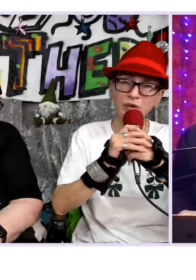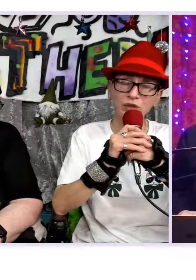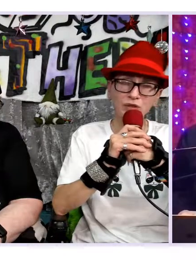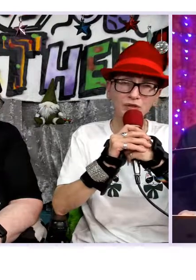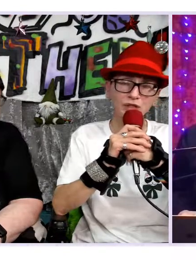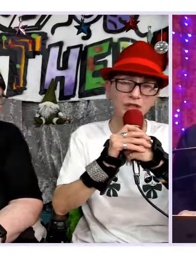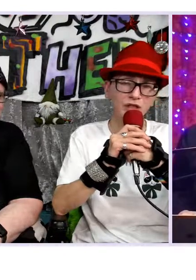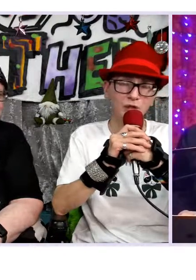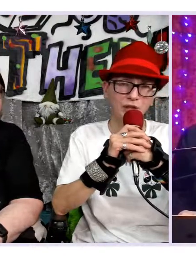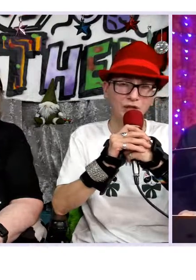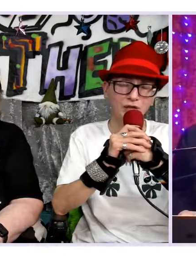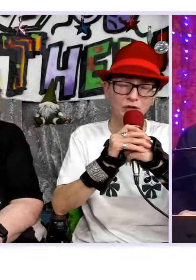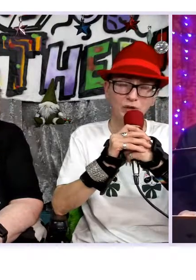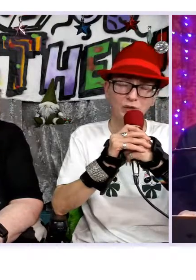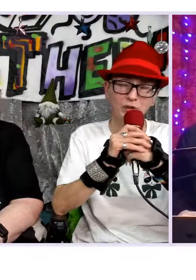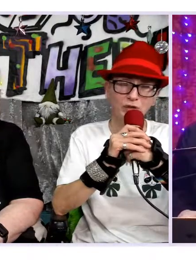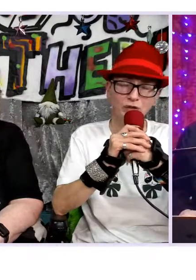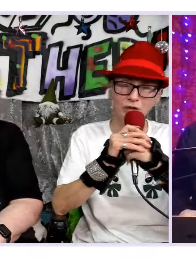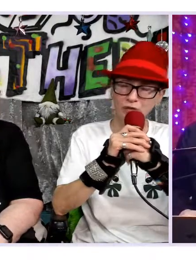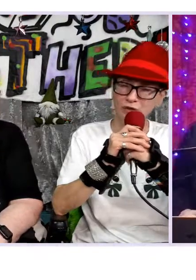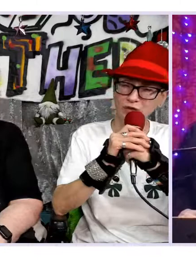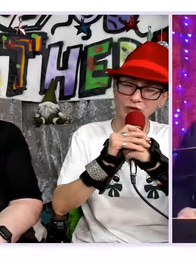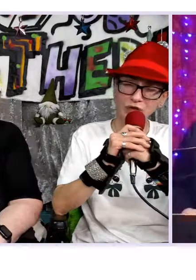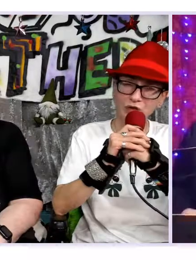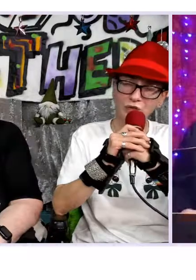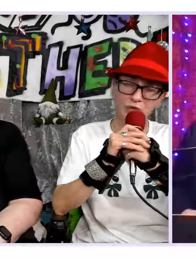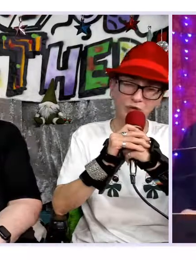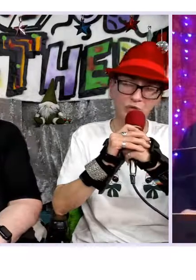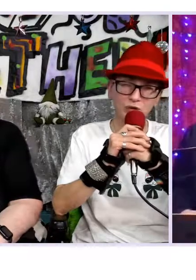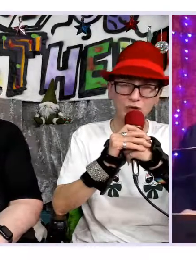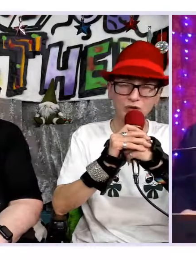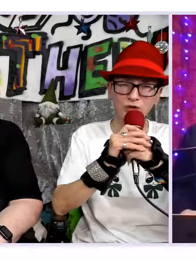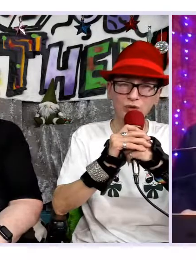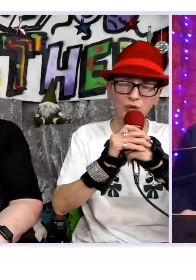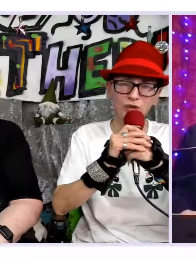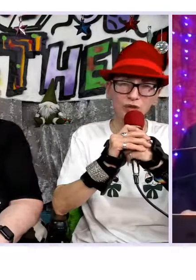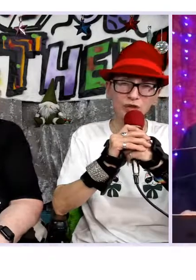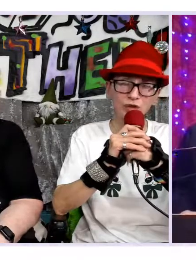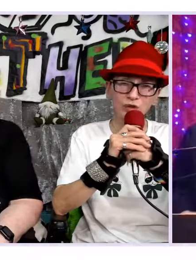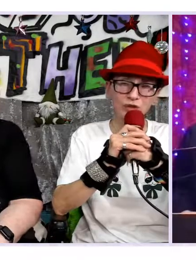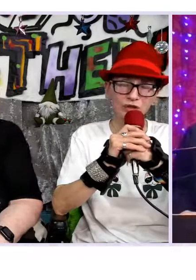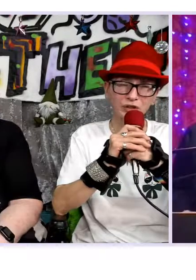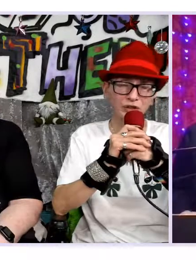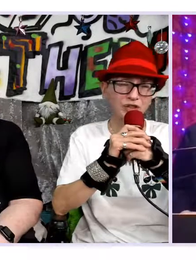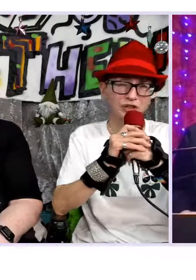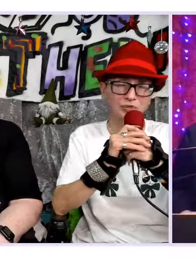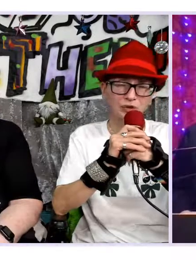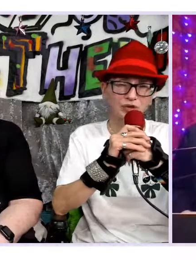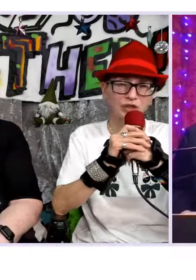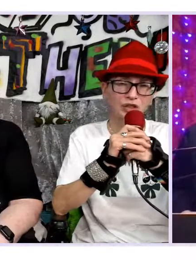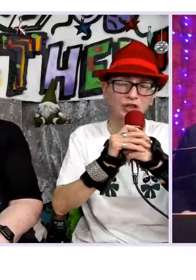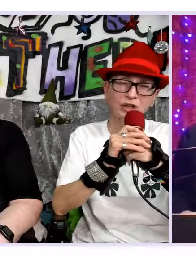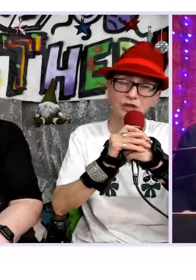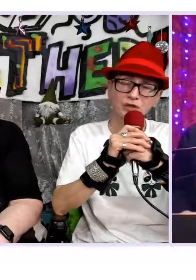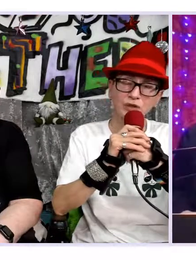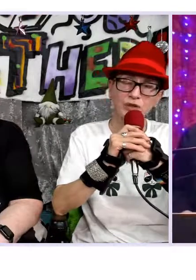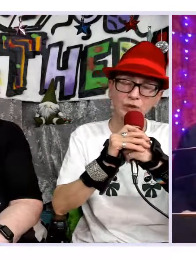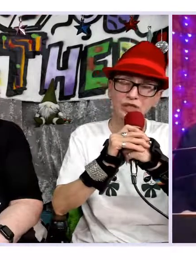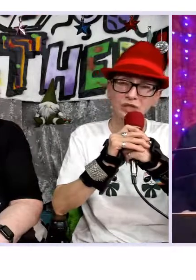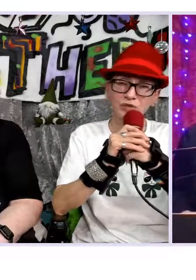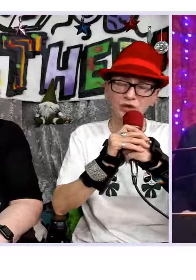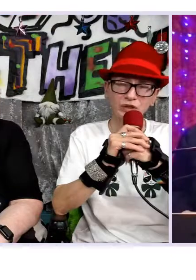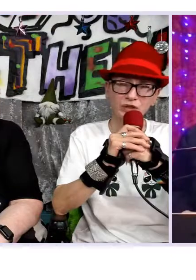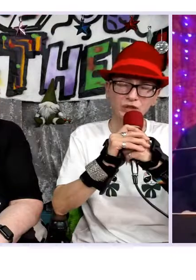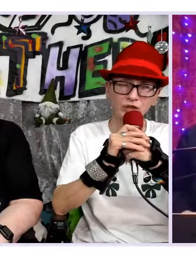taken by Seeley Quest, who we met 2 or 3 years ago when we were in Montreal working on our Canadian project. So